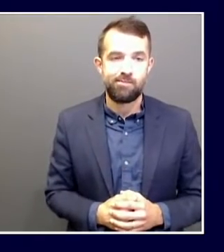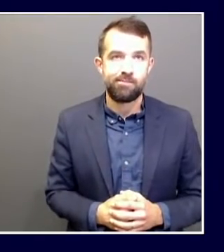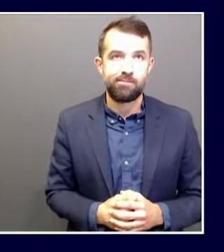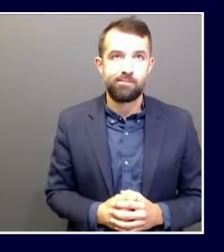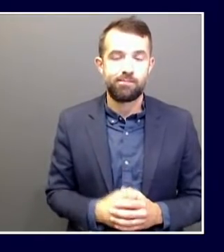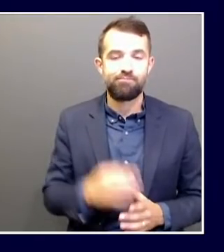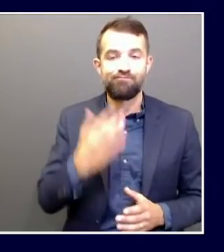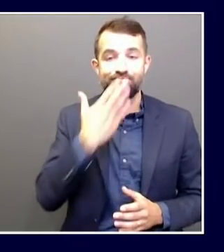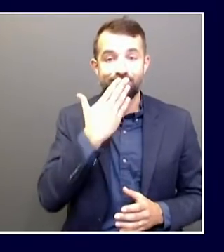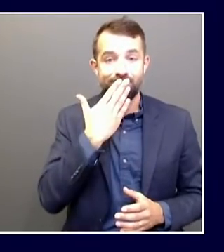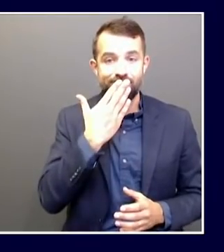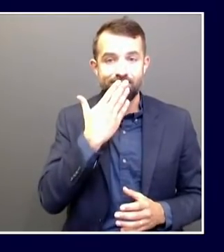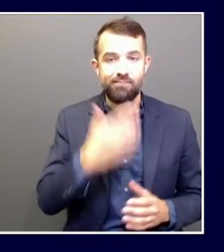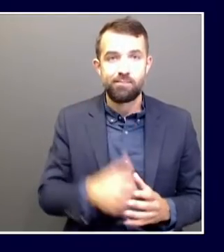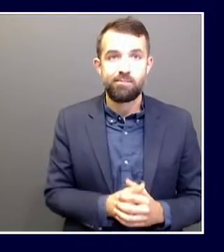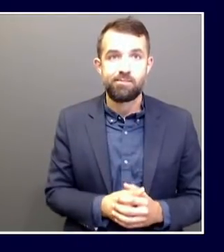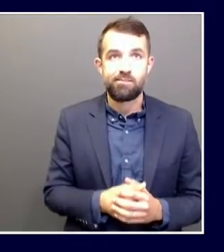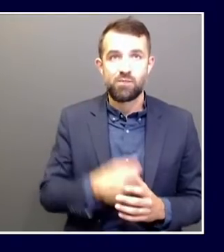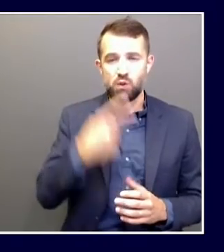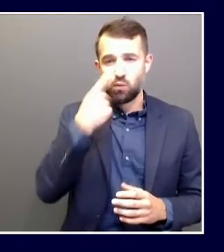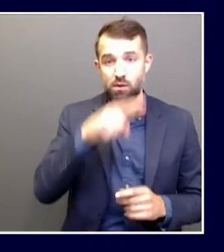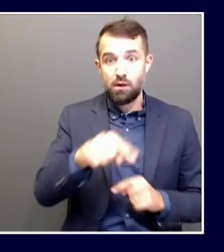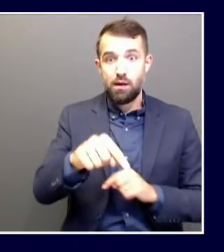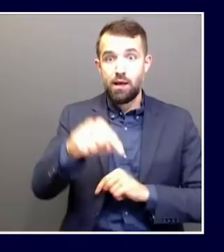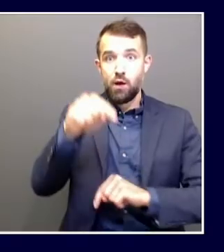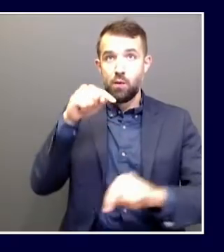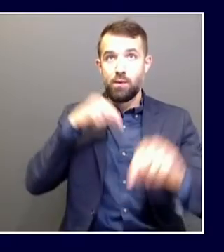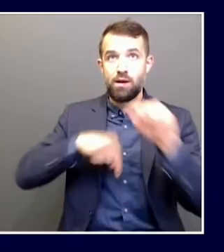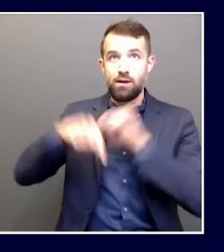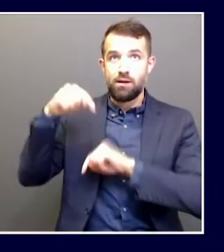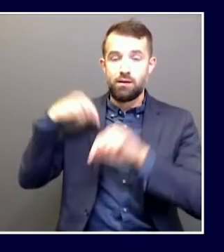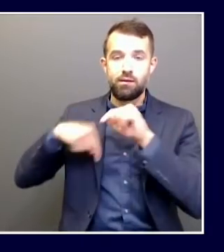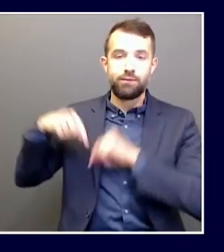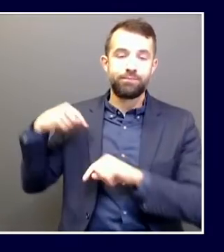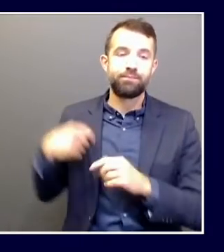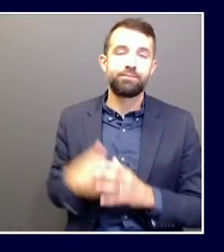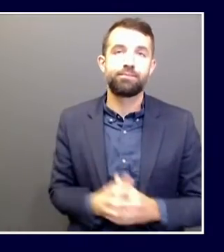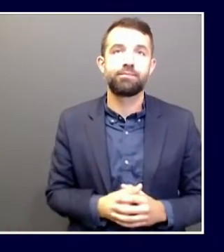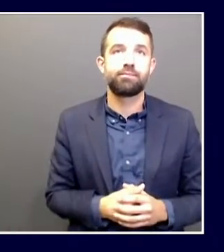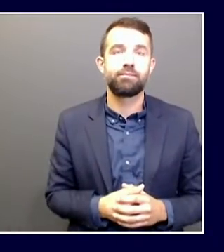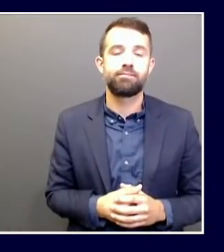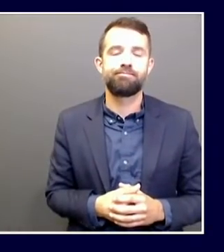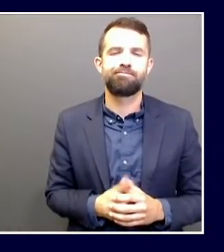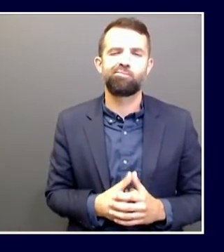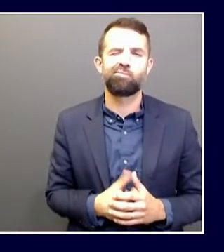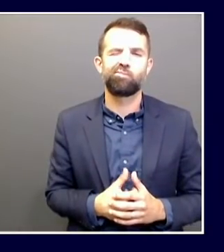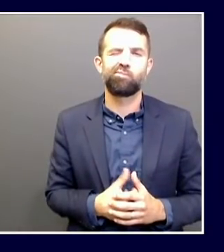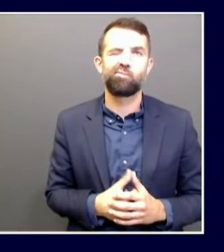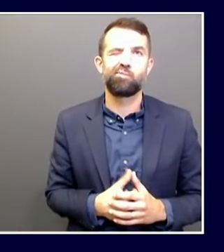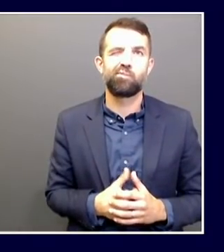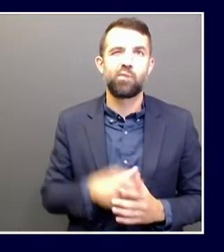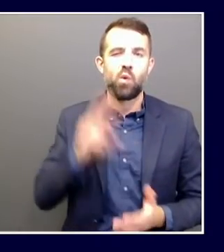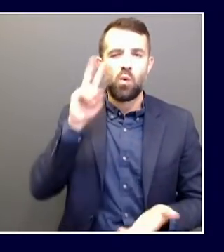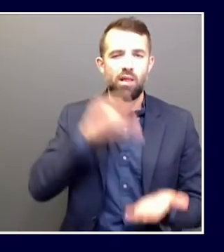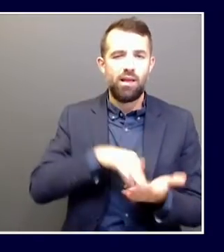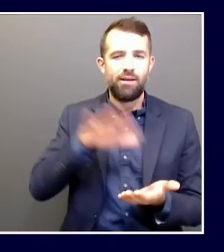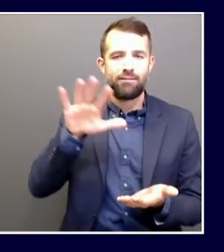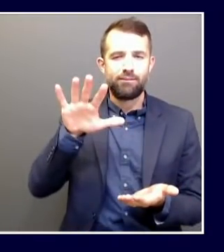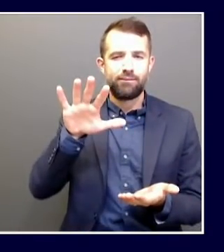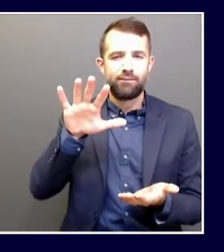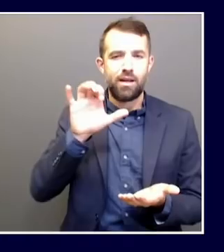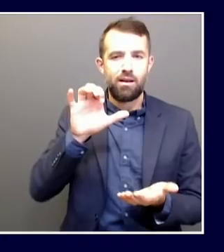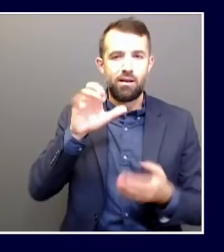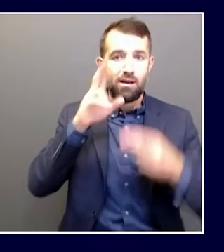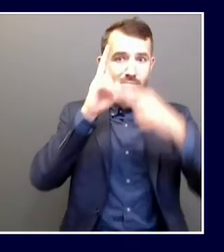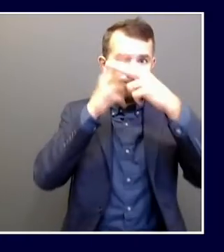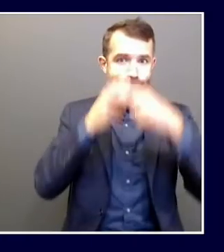want to go back to the positive cases that are coming in as well as the backlog. So can you tell us how many